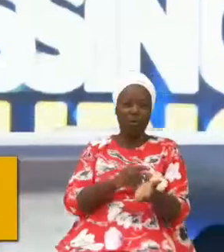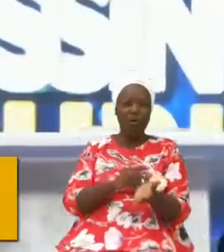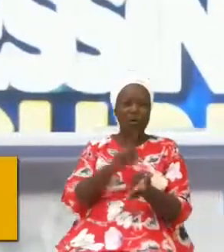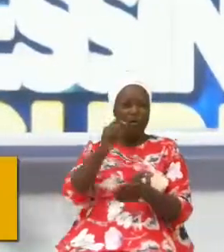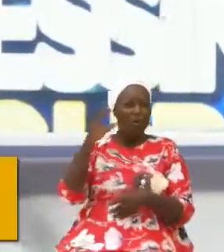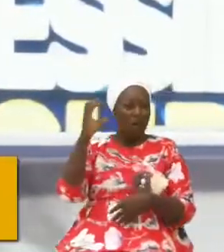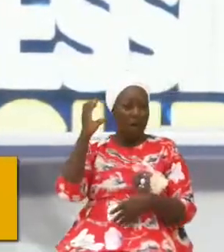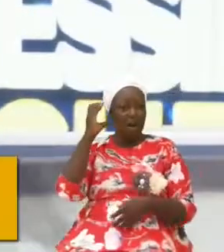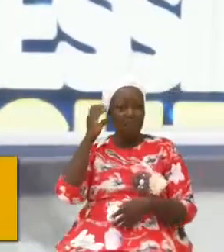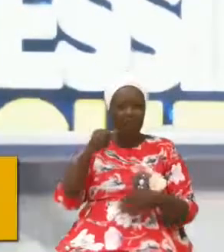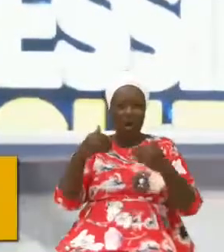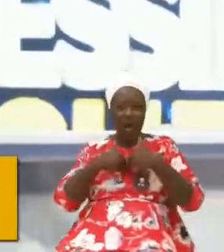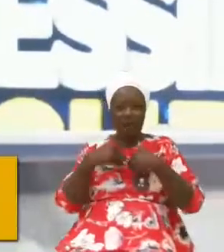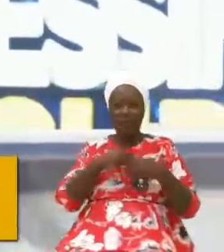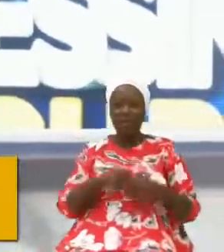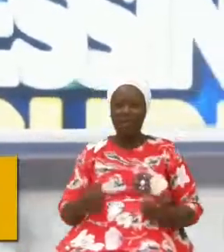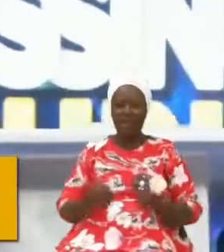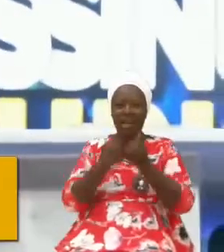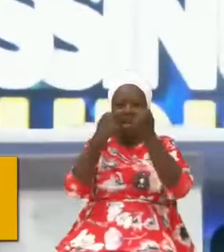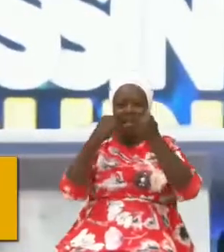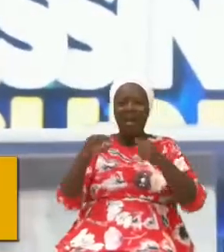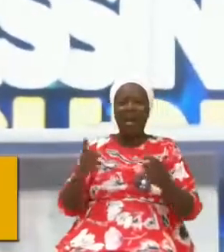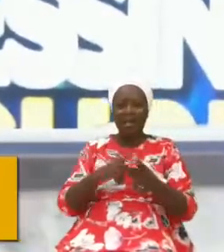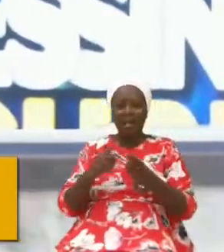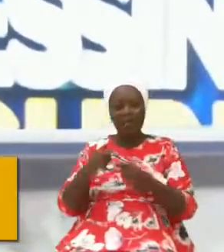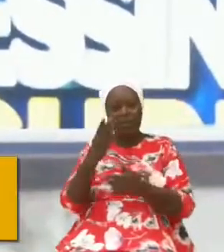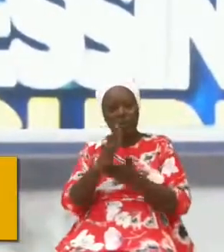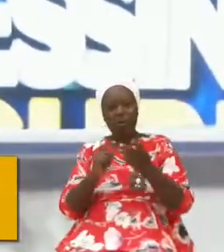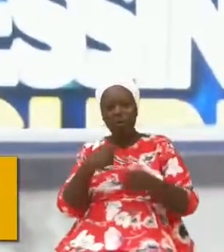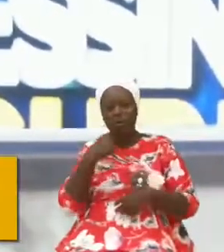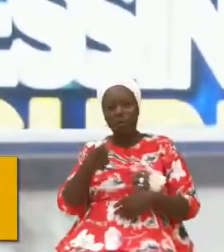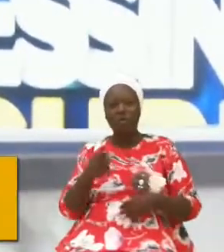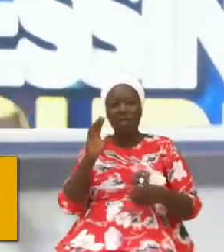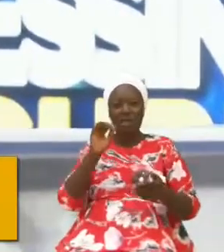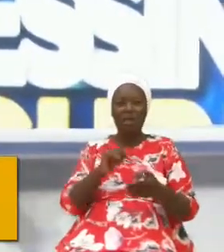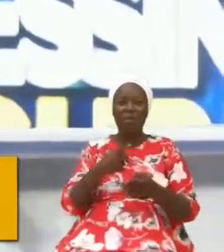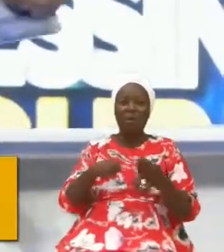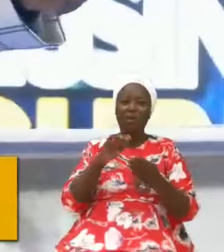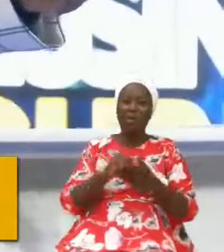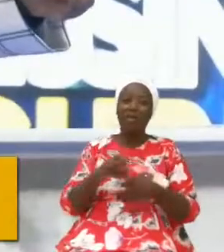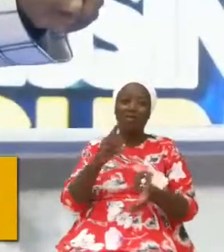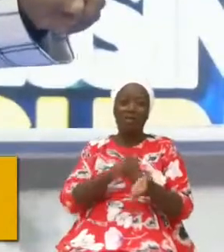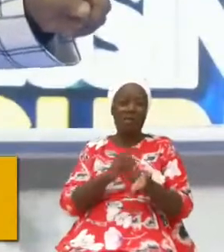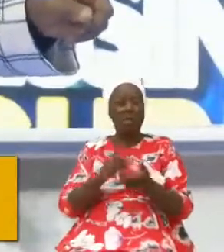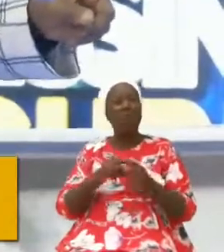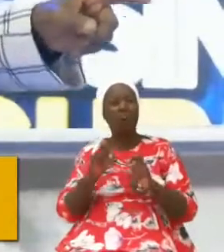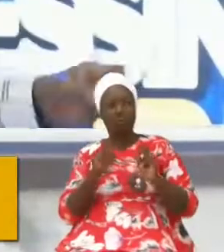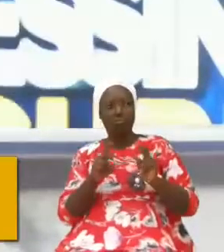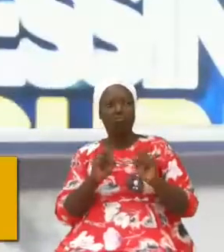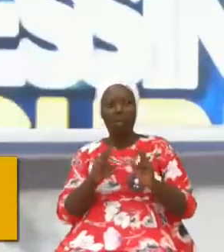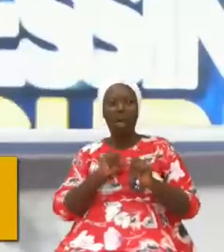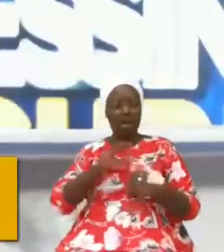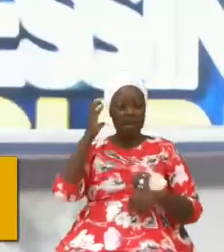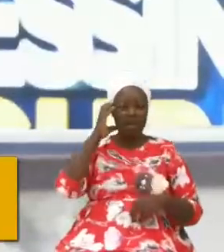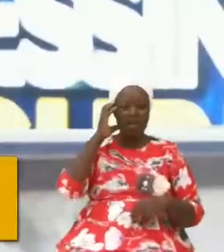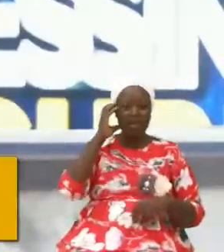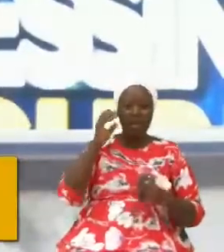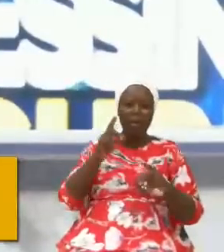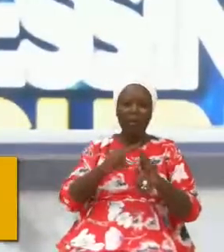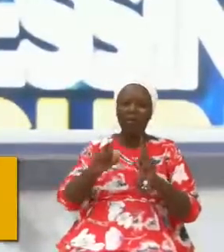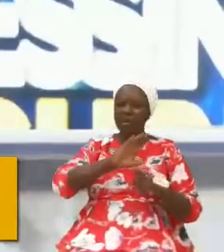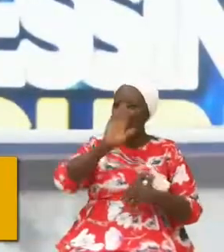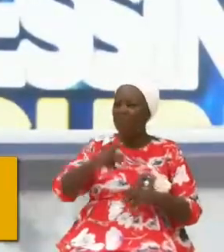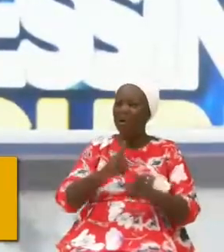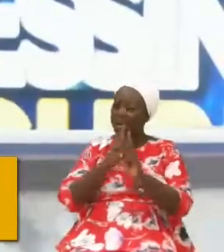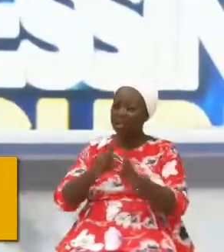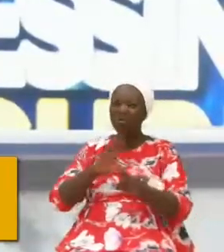heard about a doctor. You have a challenge. Somebody told you about that doctor. You